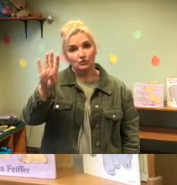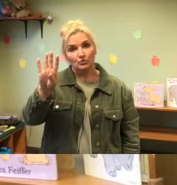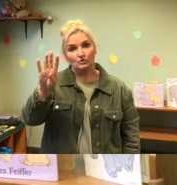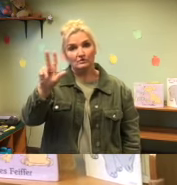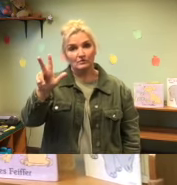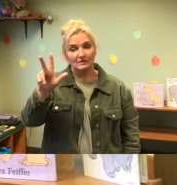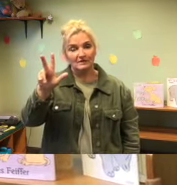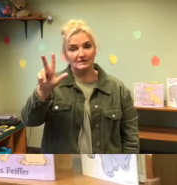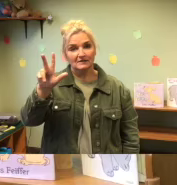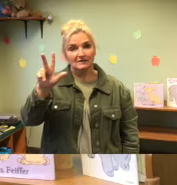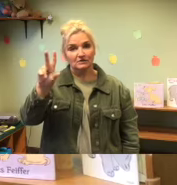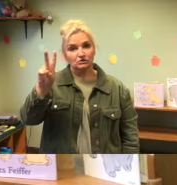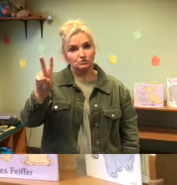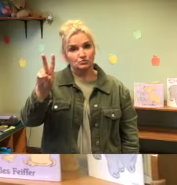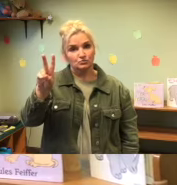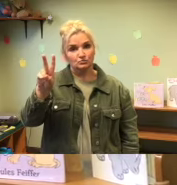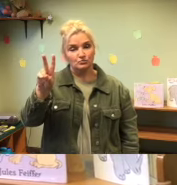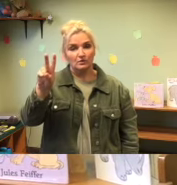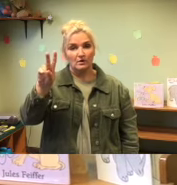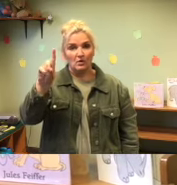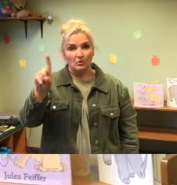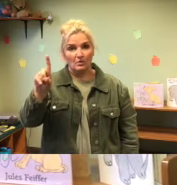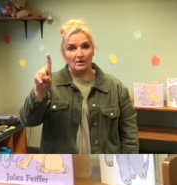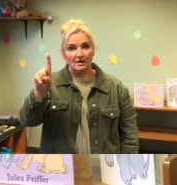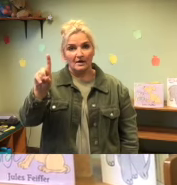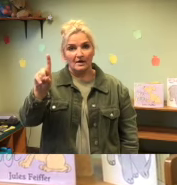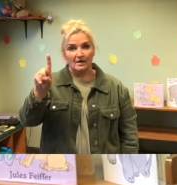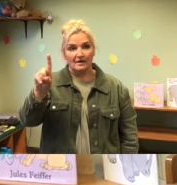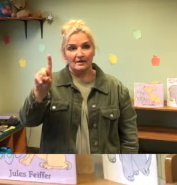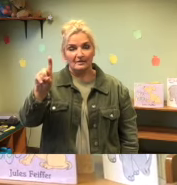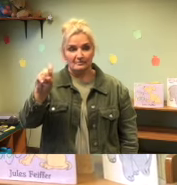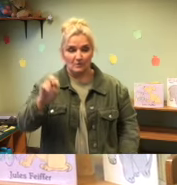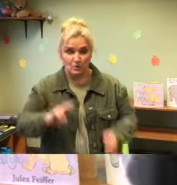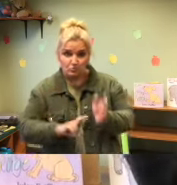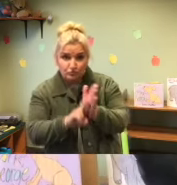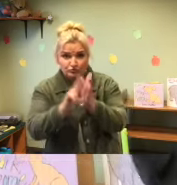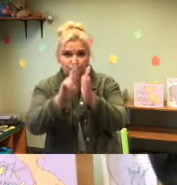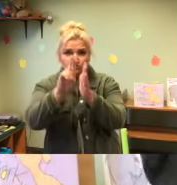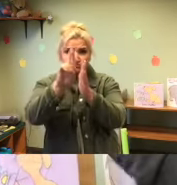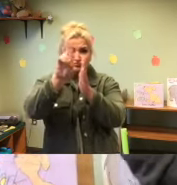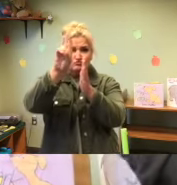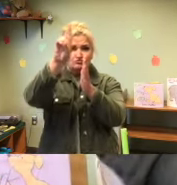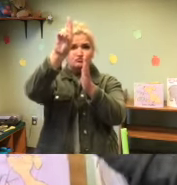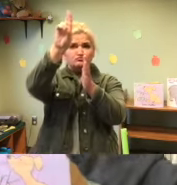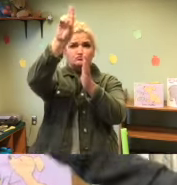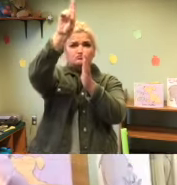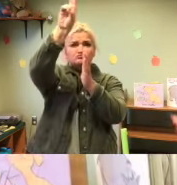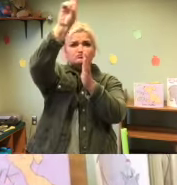4, 3, 2, 1, blast